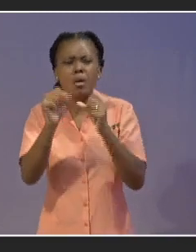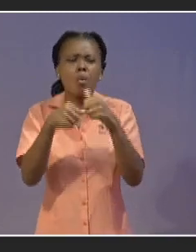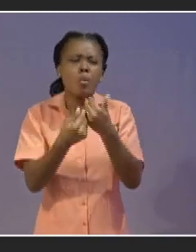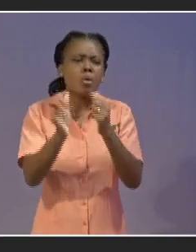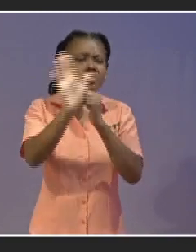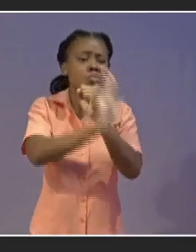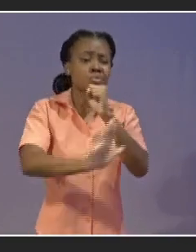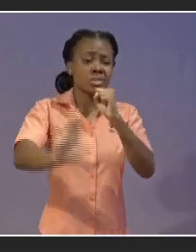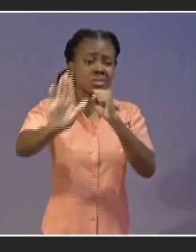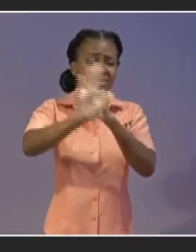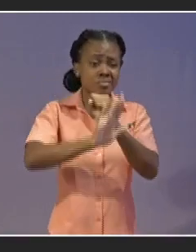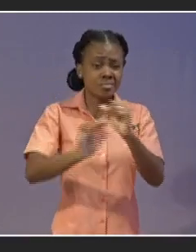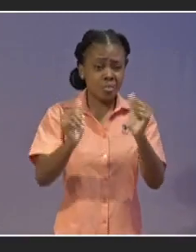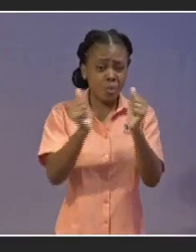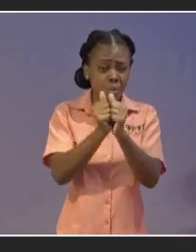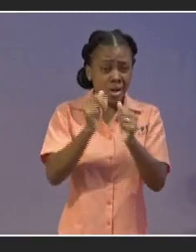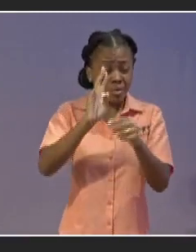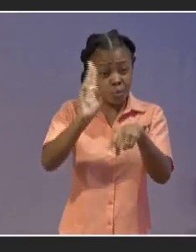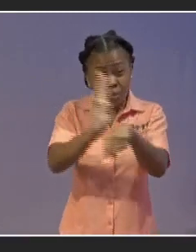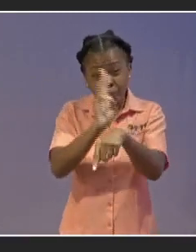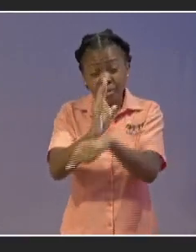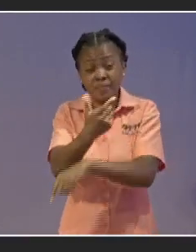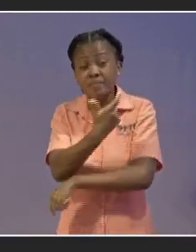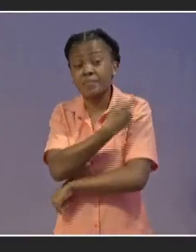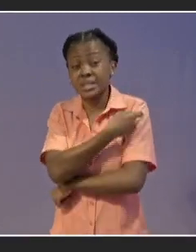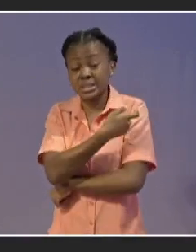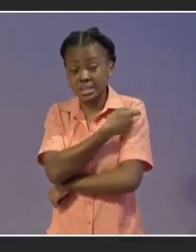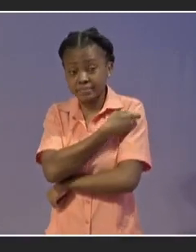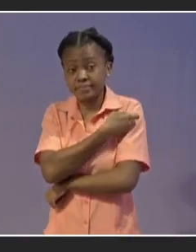the pillars. I talk about the pillars all the time. So it's